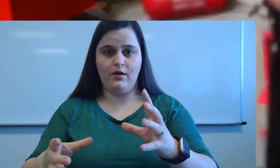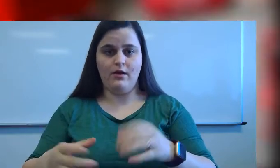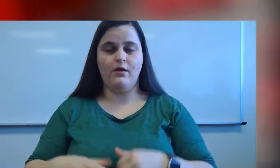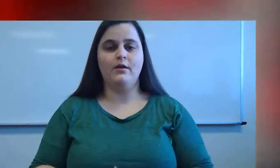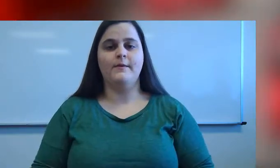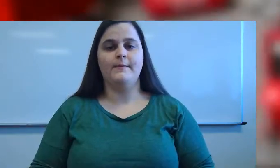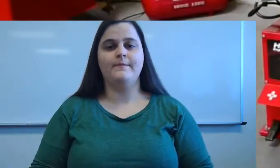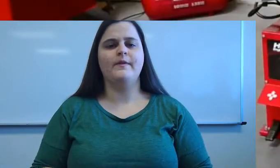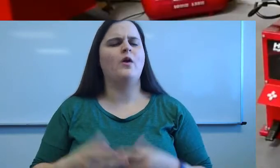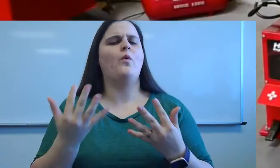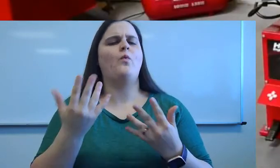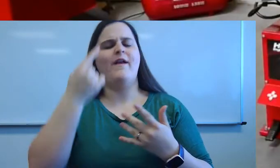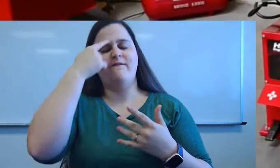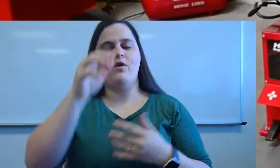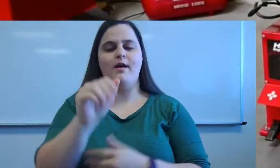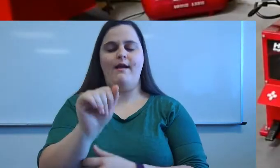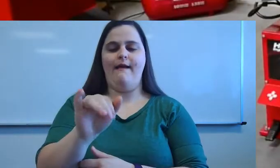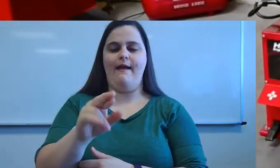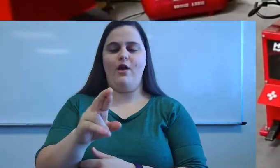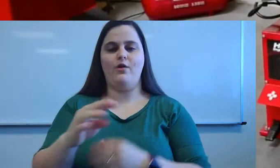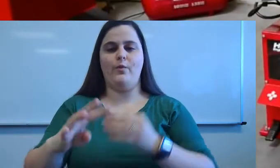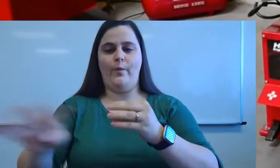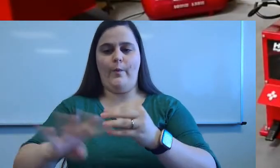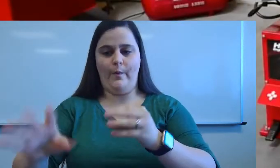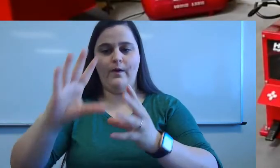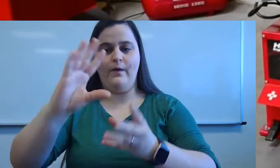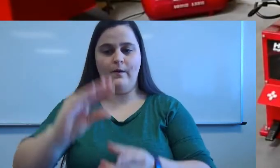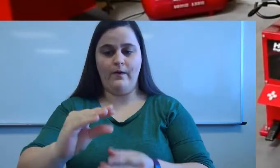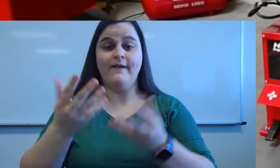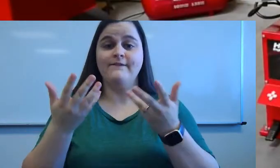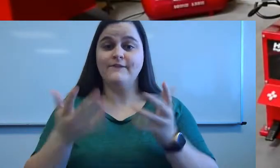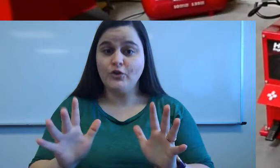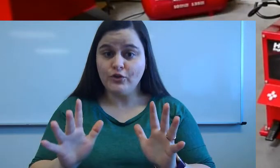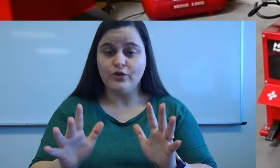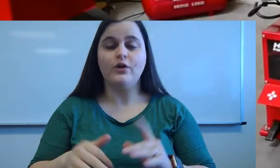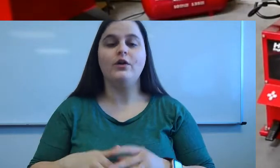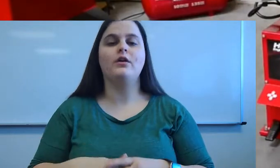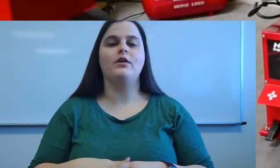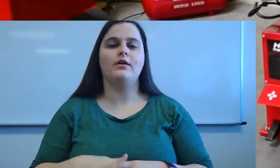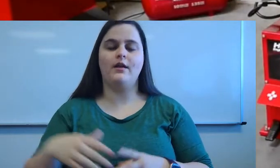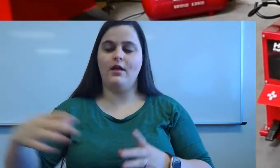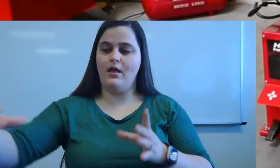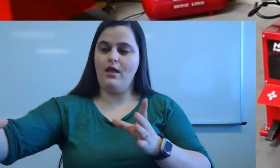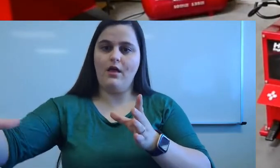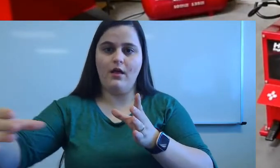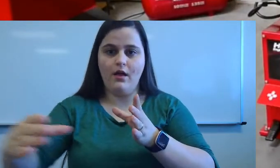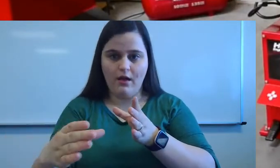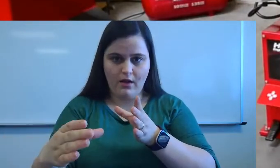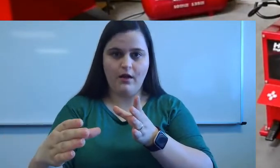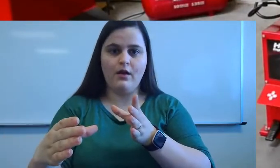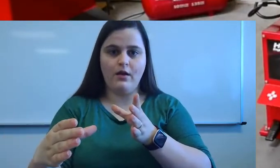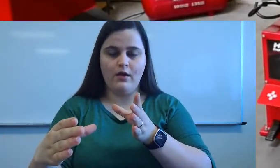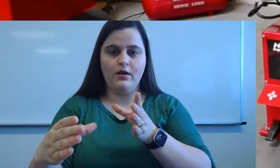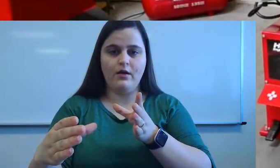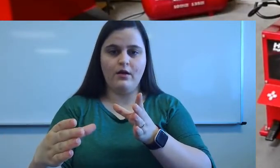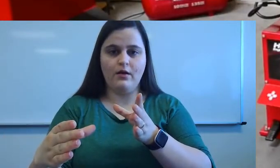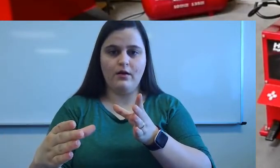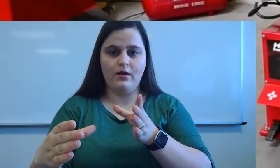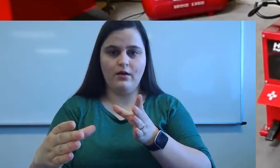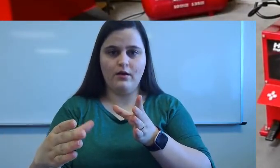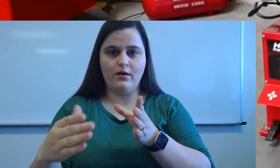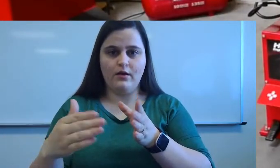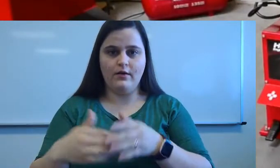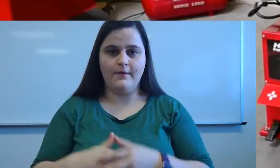And wait for it. Okay, now that the air is out of the tire, we're ready to separate the bead from the wheel. So we're going to take our shovel and line it up and